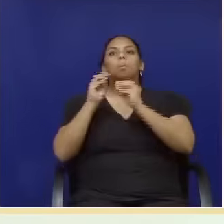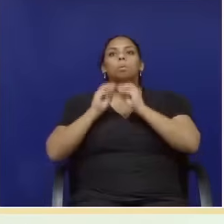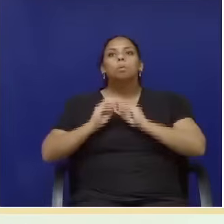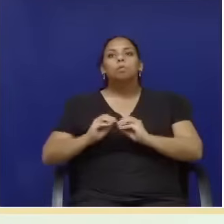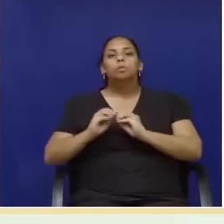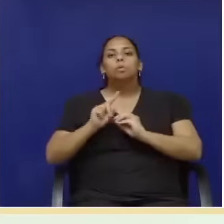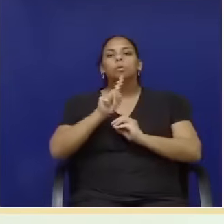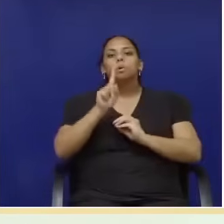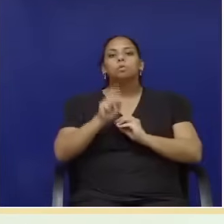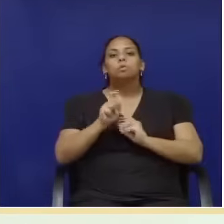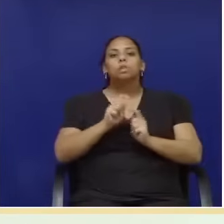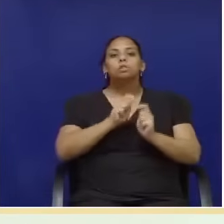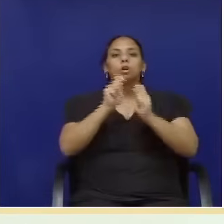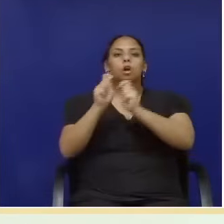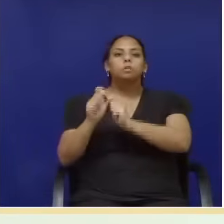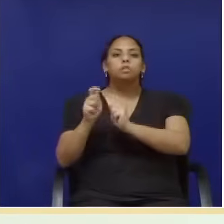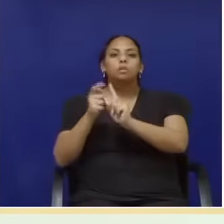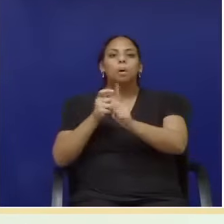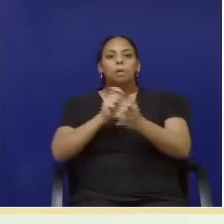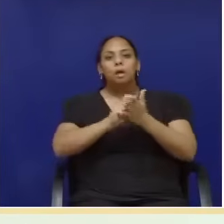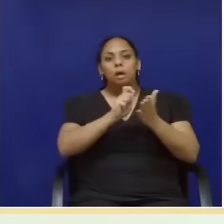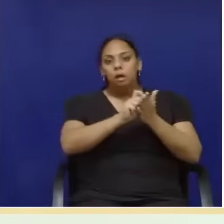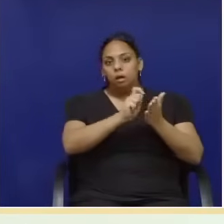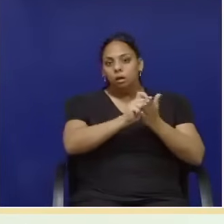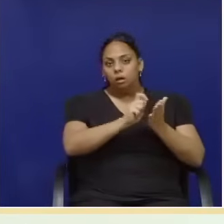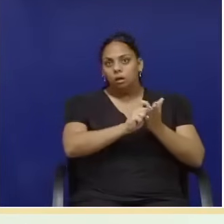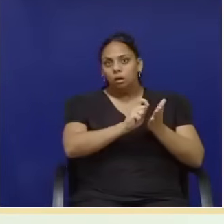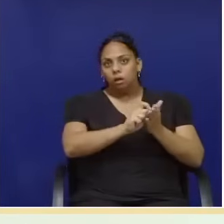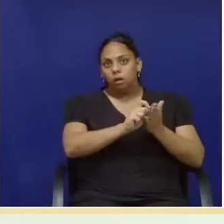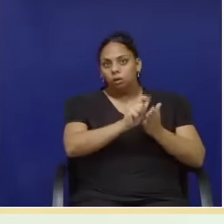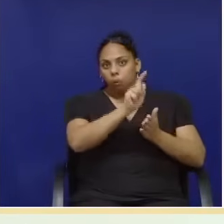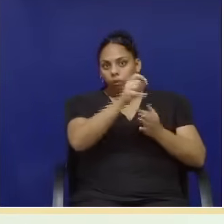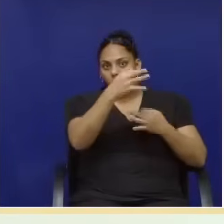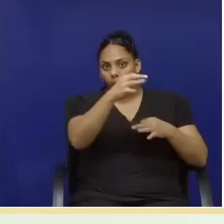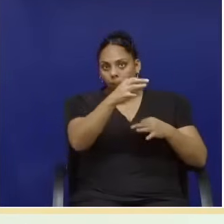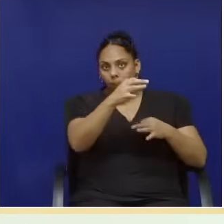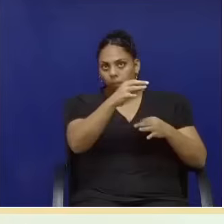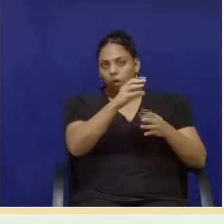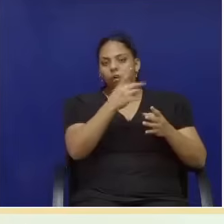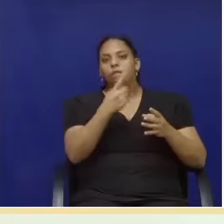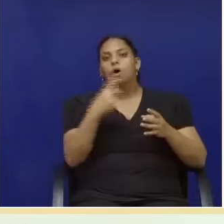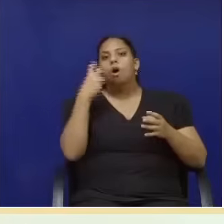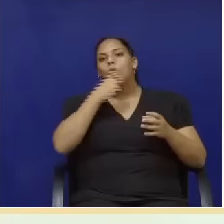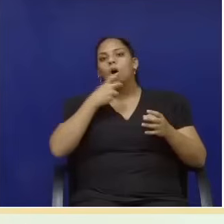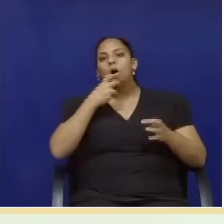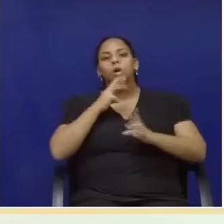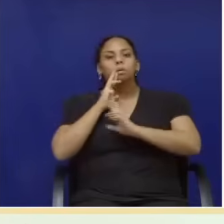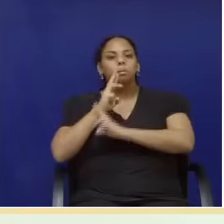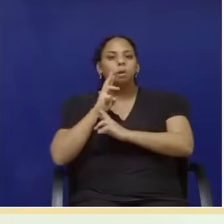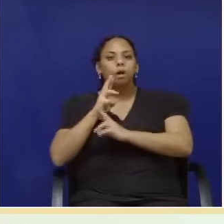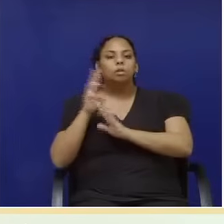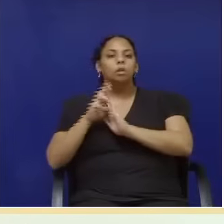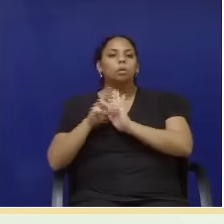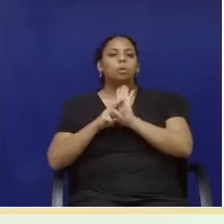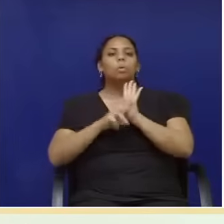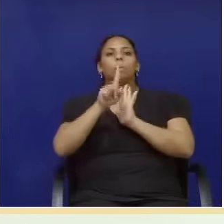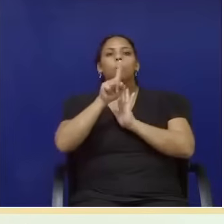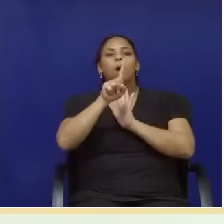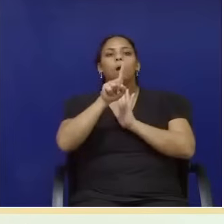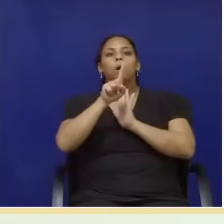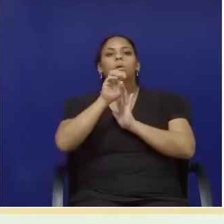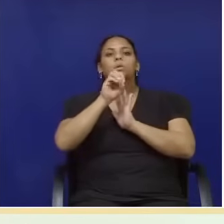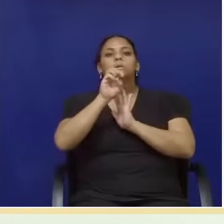that has been transferred from the written question paper for oral reply in terms of Rule